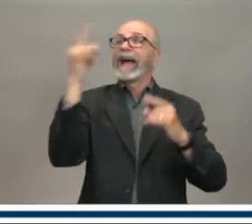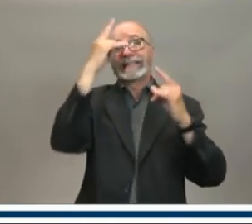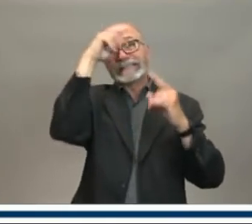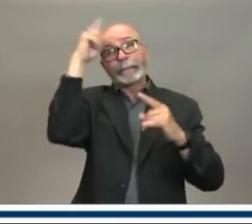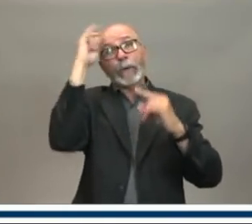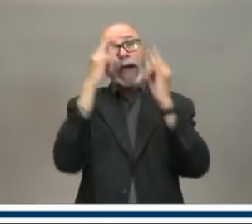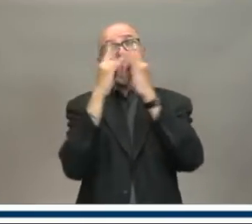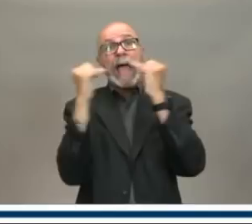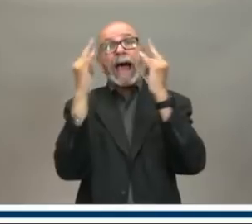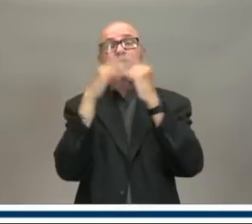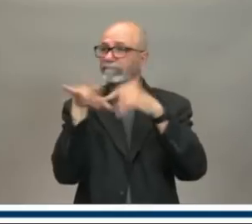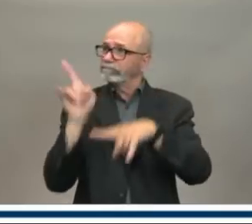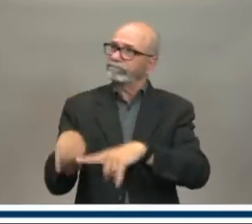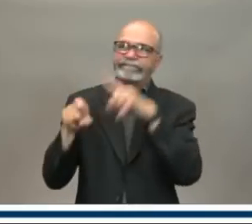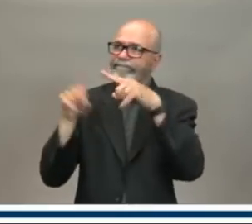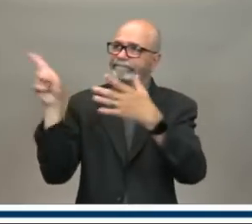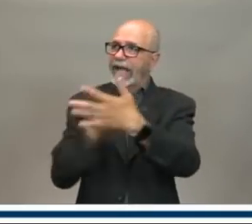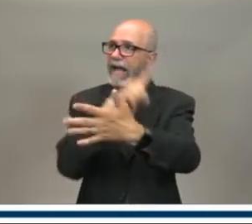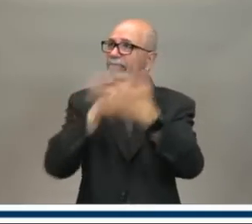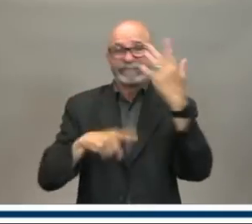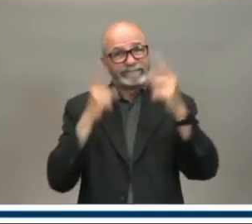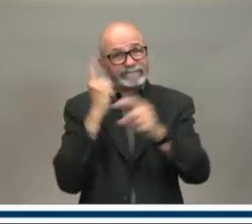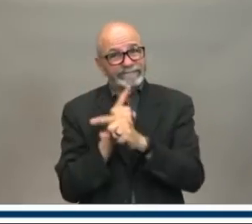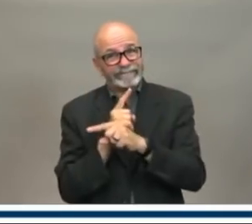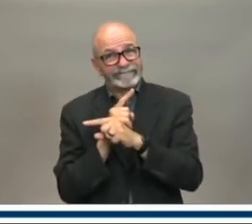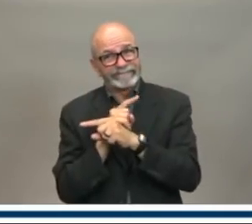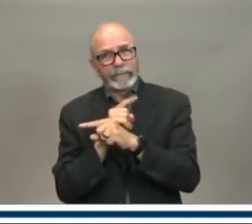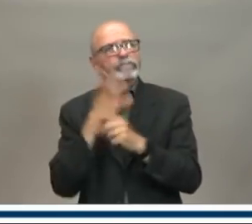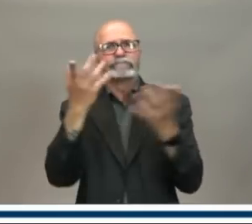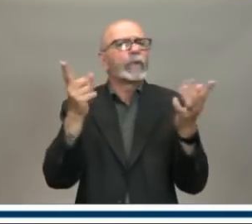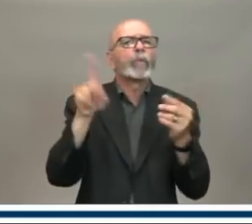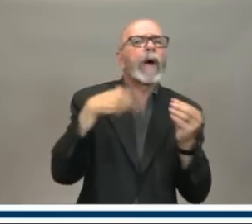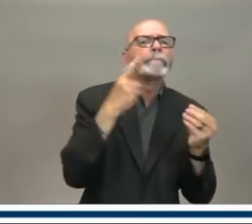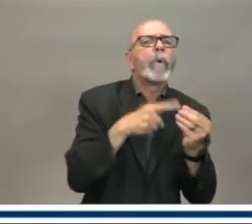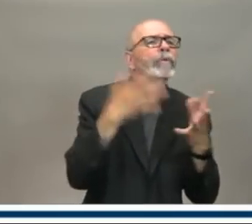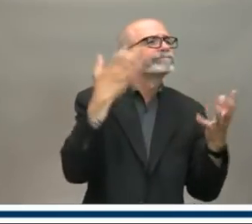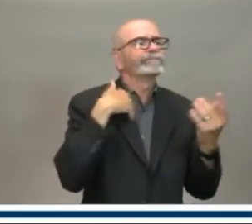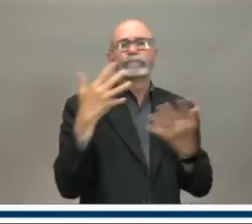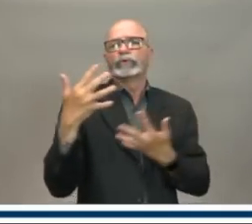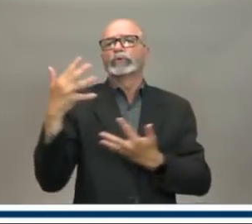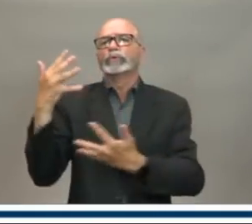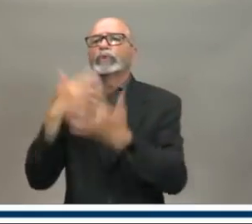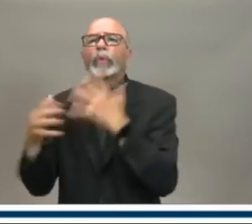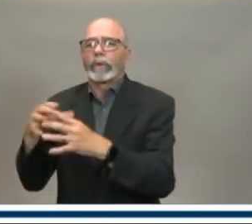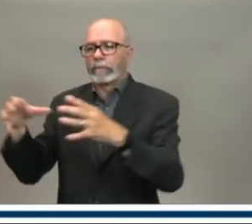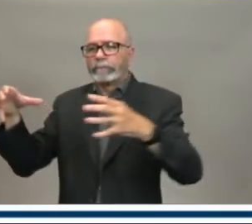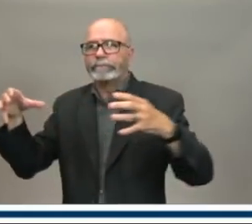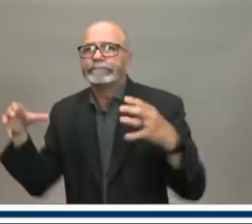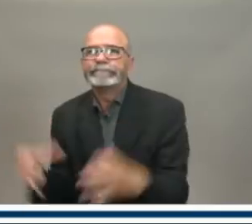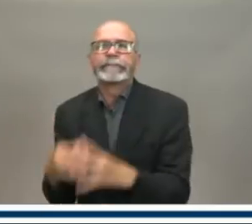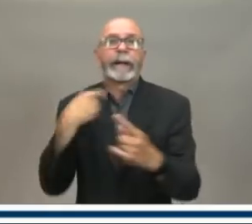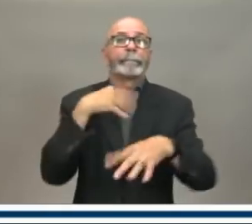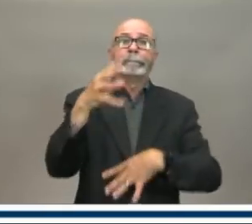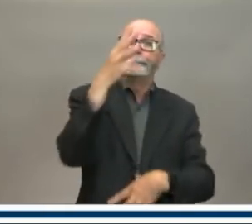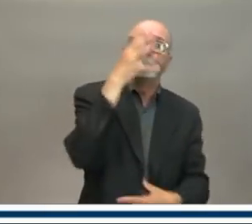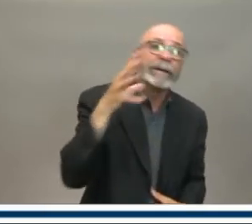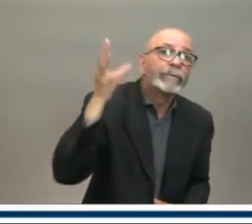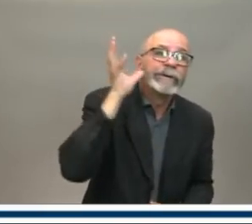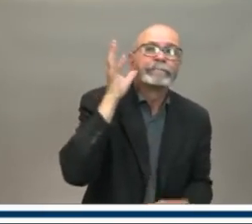health restrictions related to social distancing, gatherings. So parents and